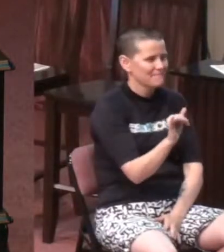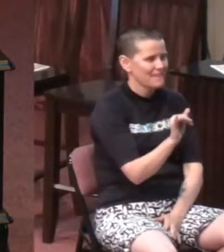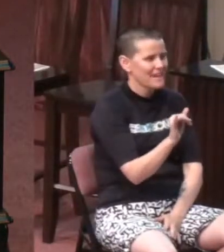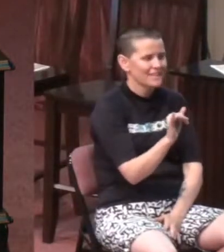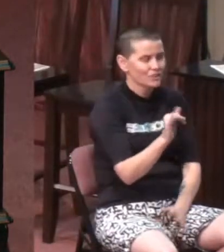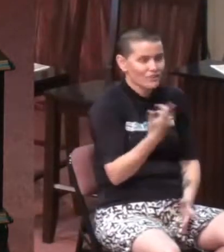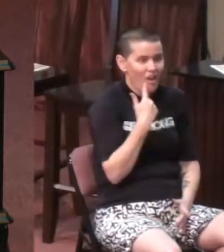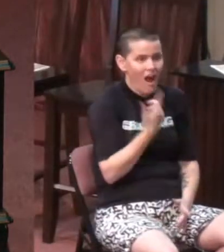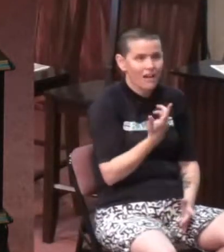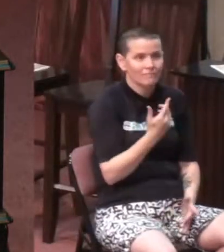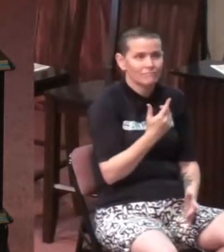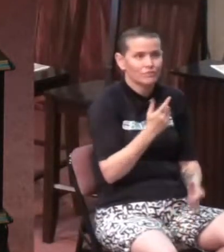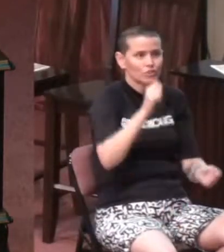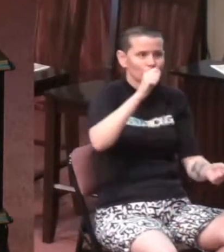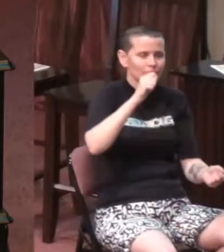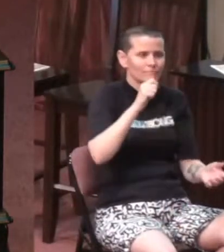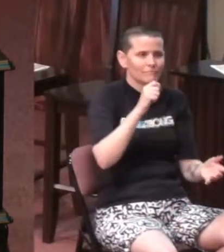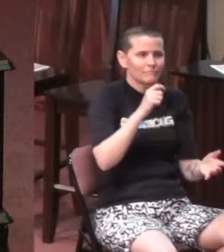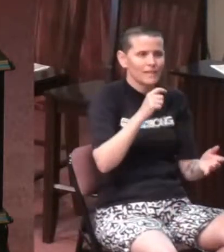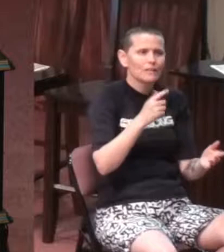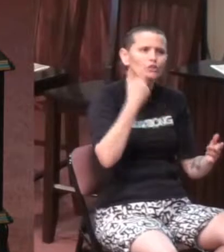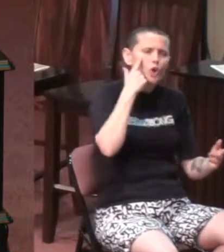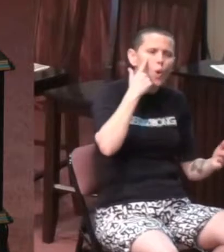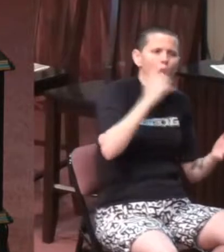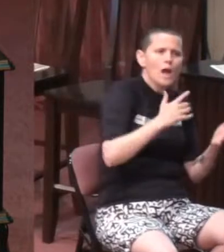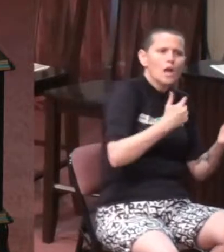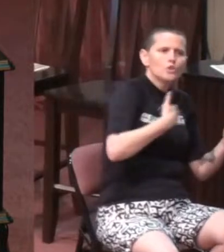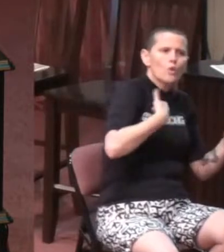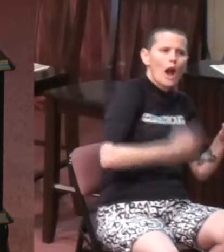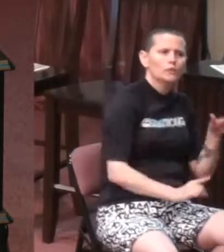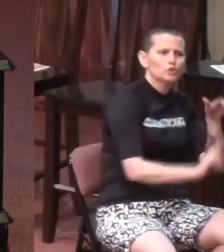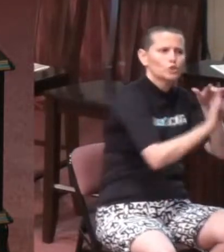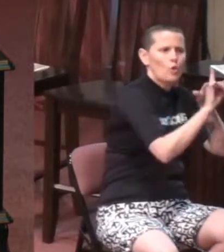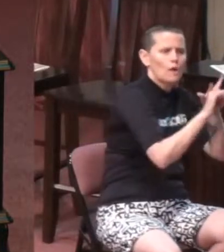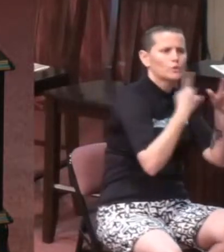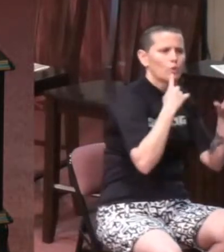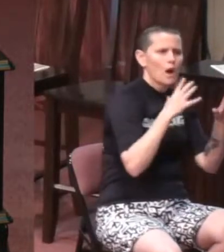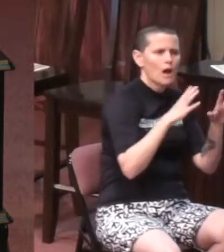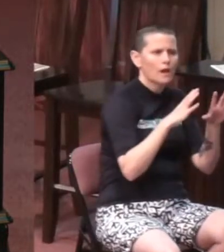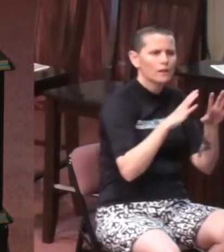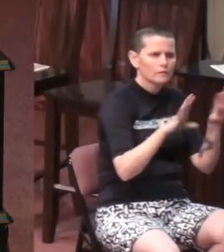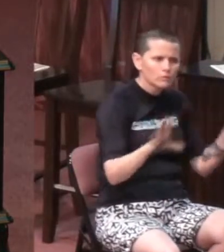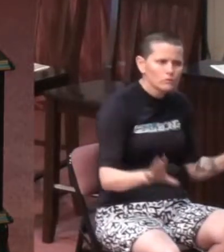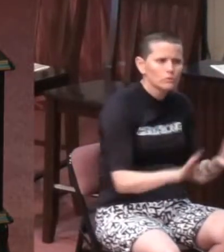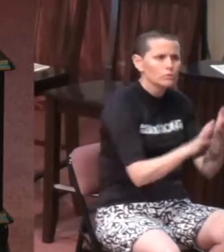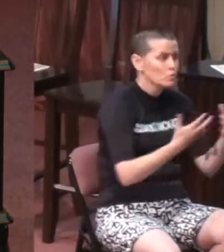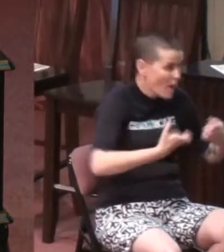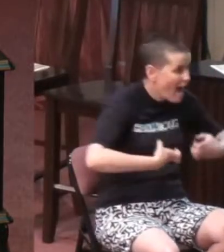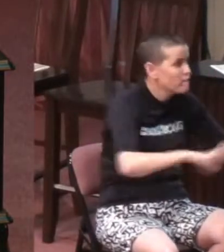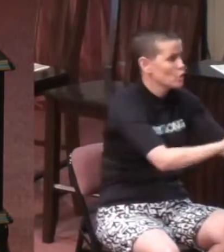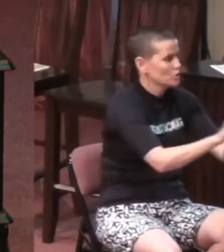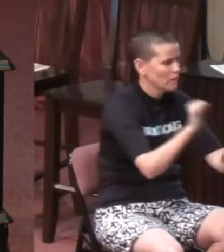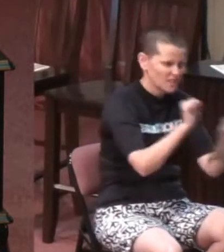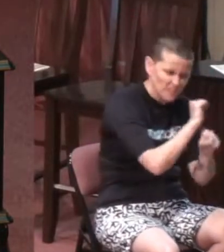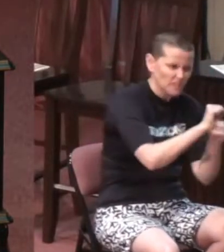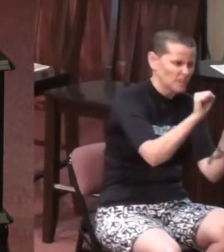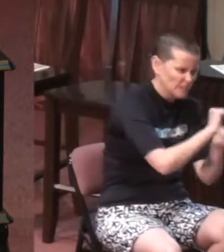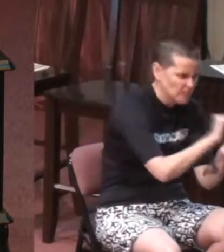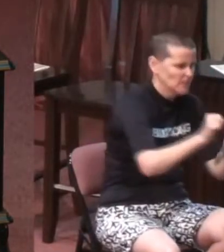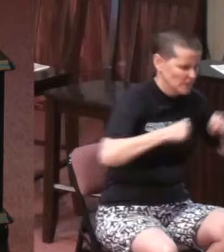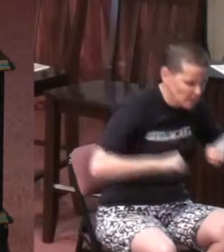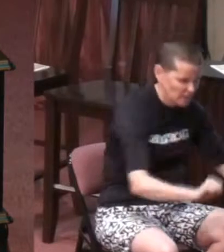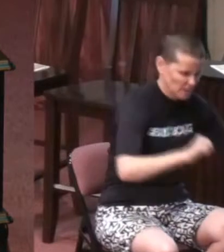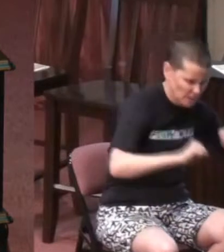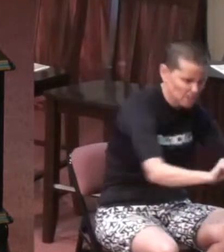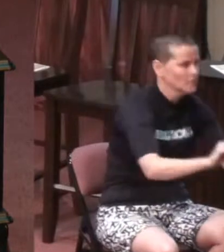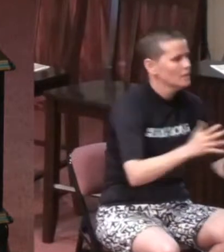that. Am I going to show up through effort? I'm going to push my way through. And let me trust you, I have done that. Ask Brian. My way